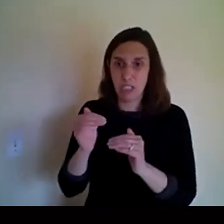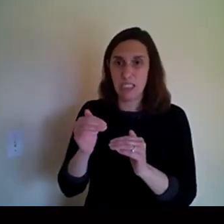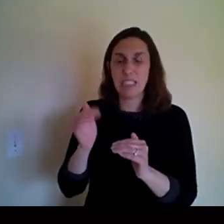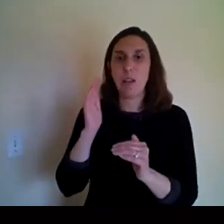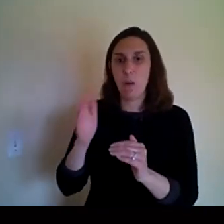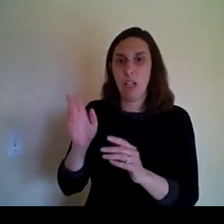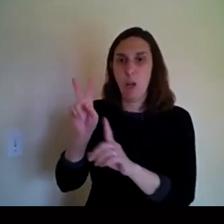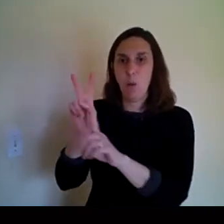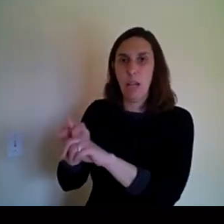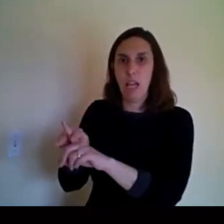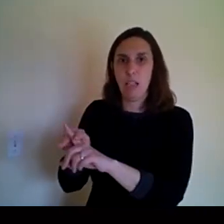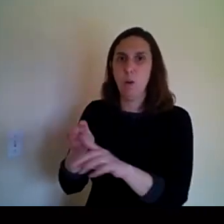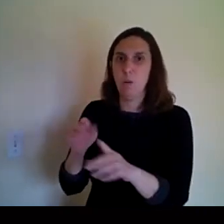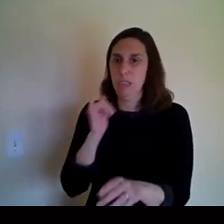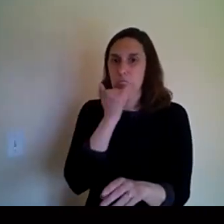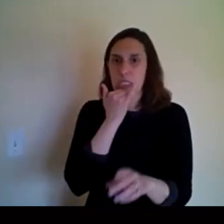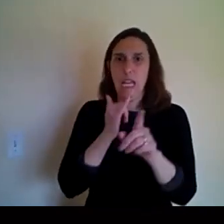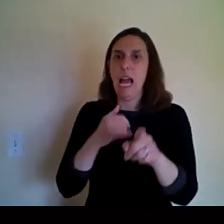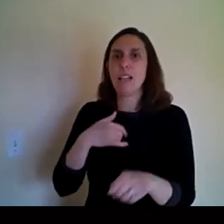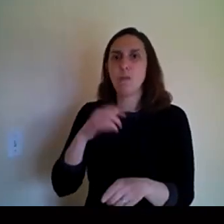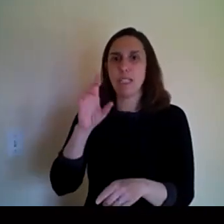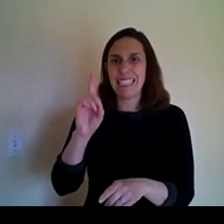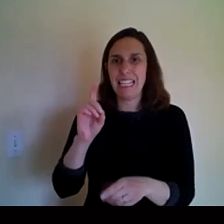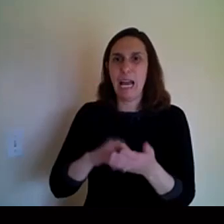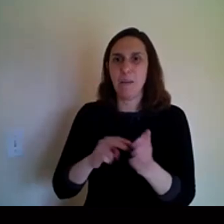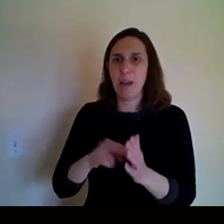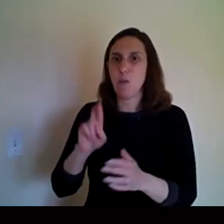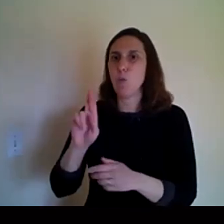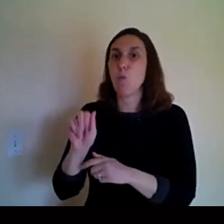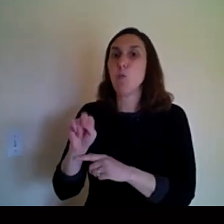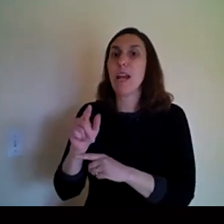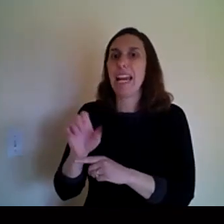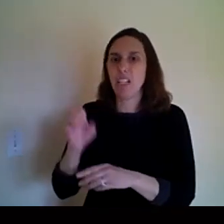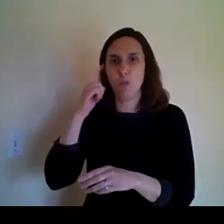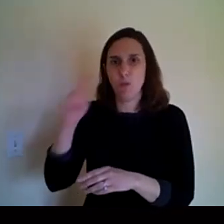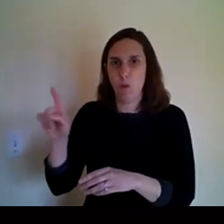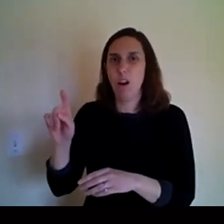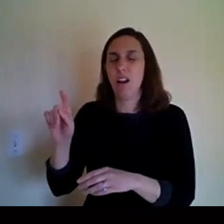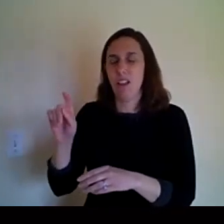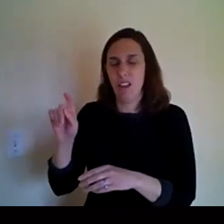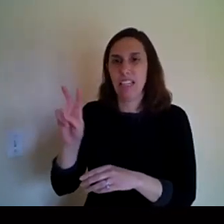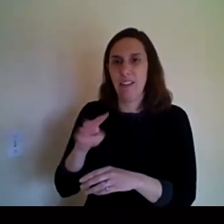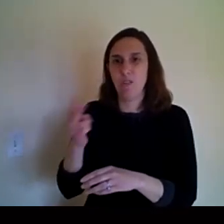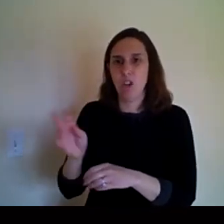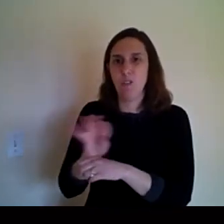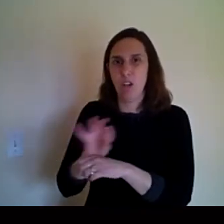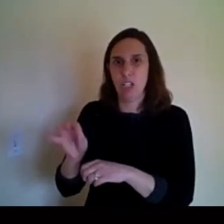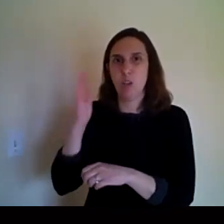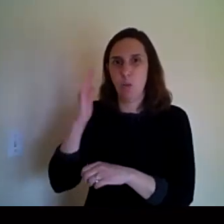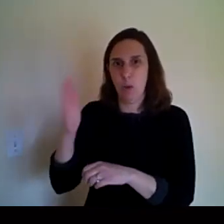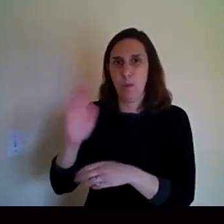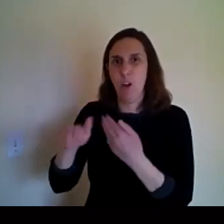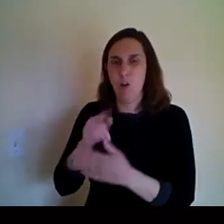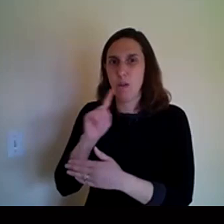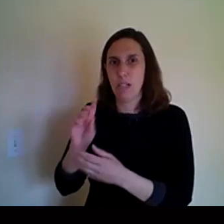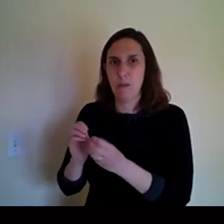not domain, range. Sorry, this becomes the range. My bad. Right. This domain